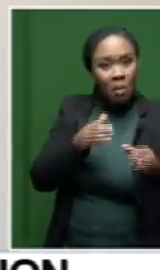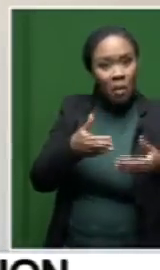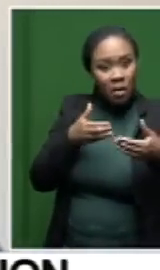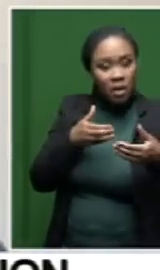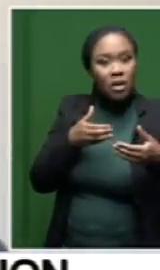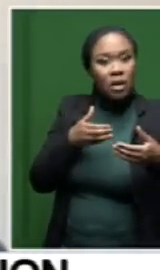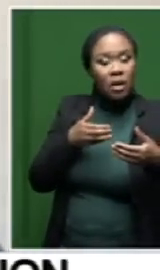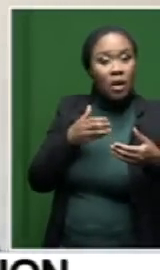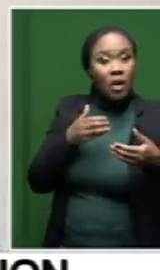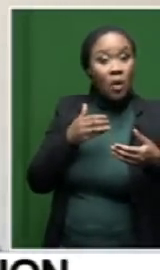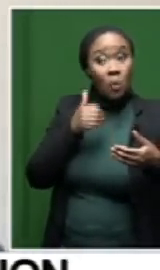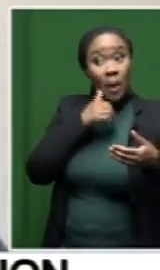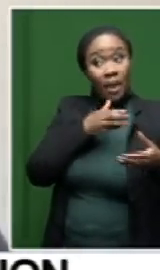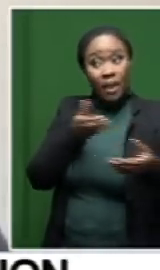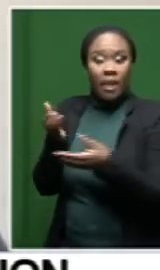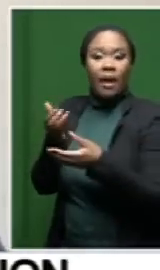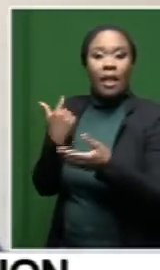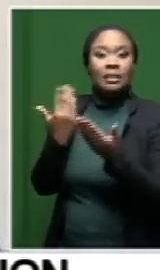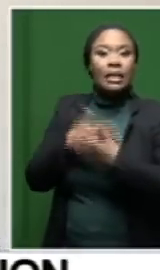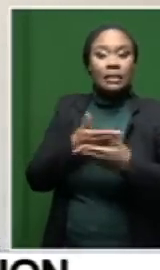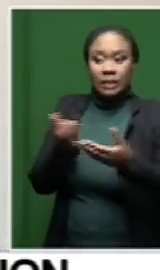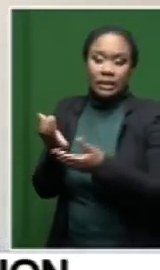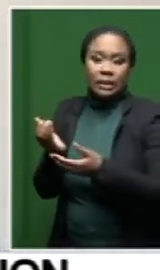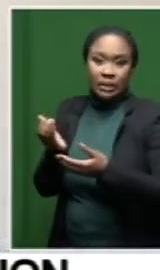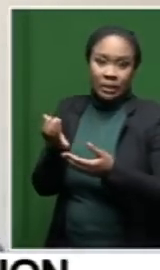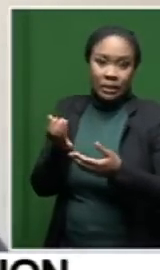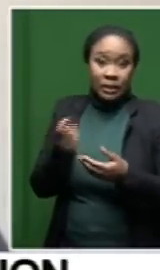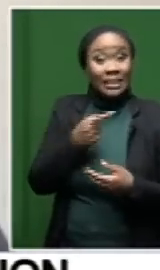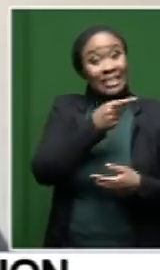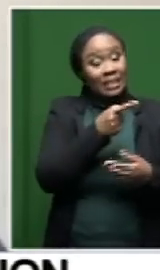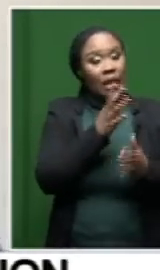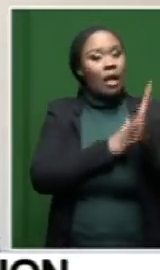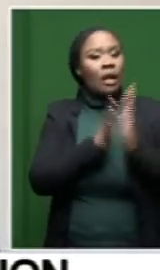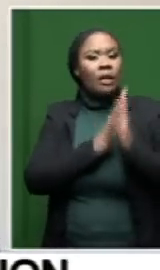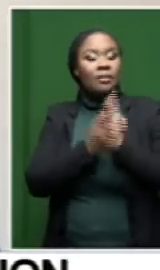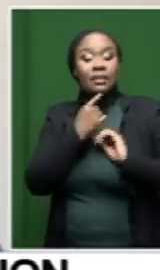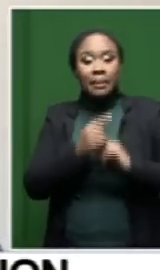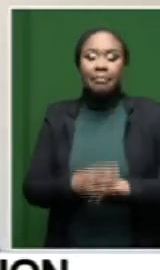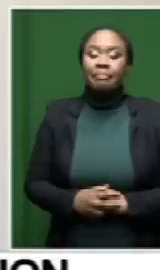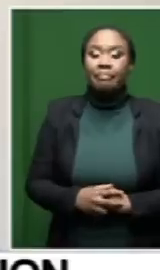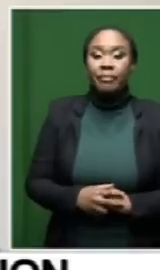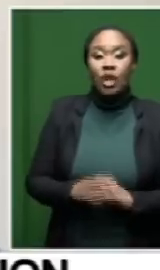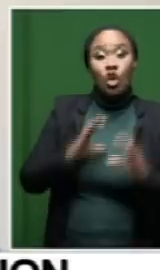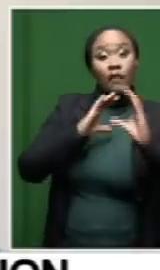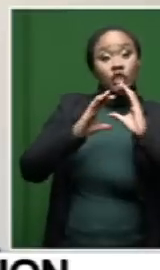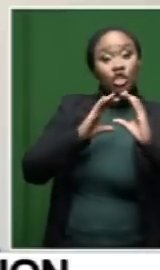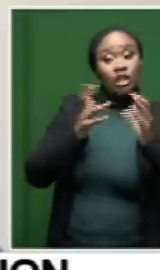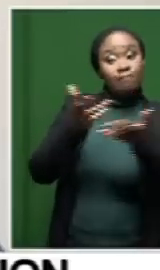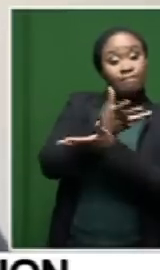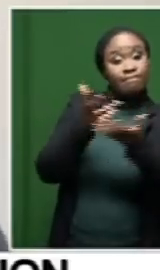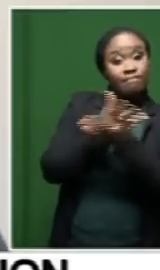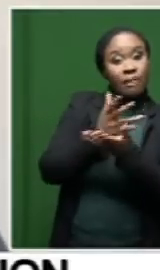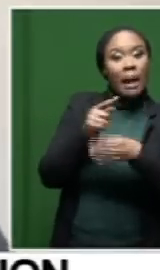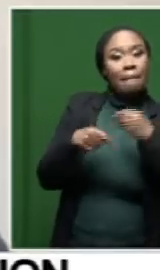lock and key until last night. His explanation is that the conversation was about